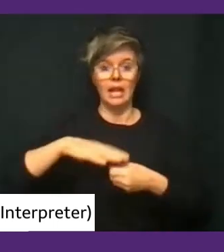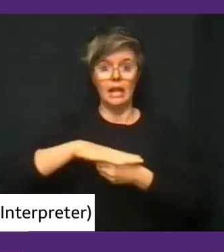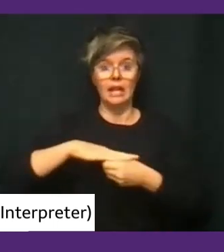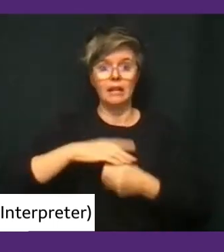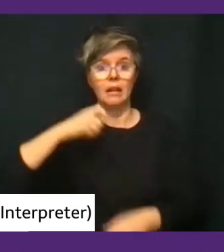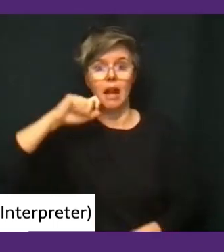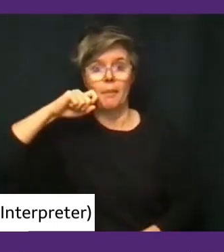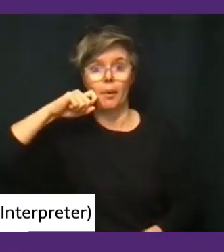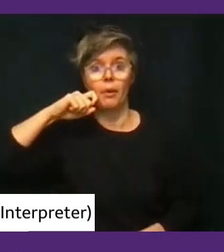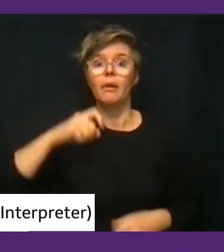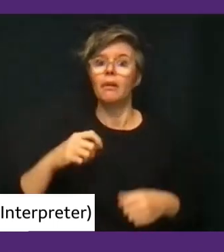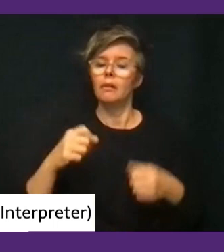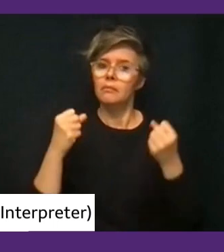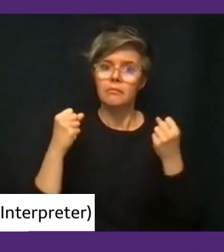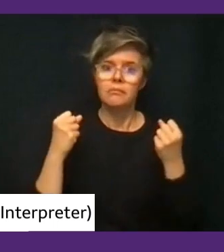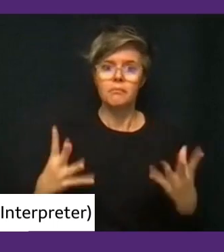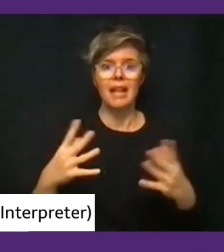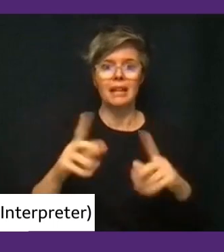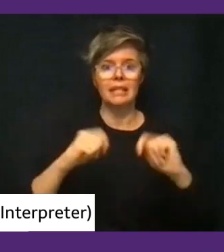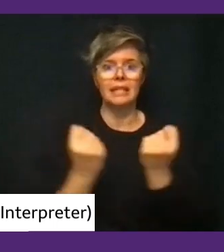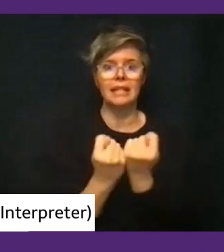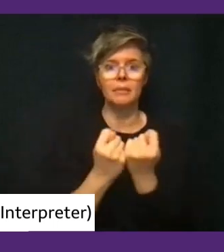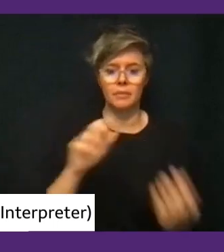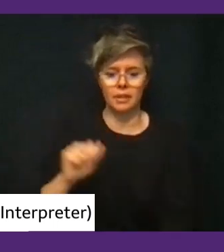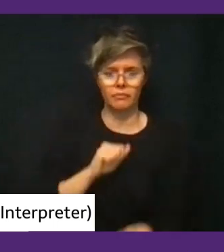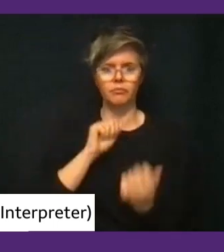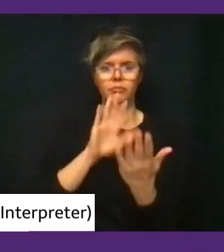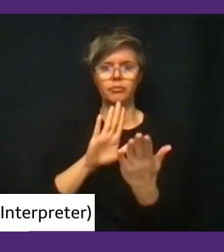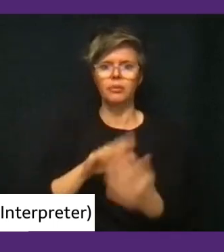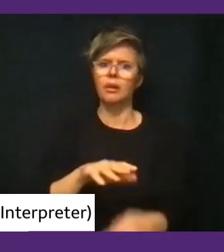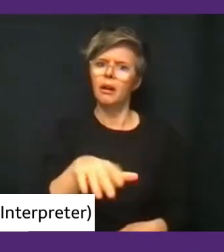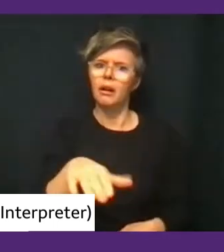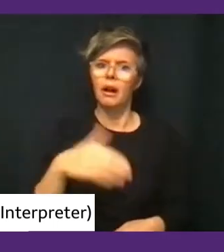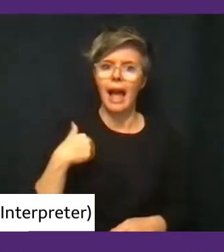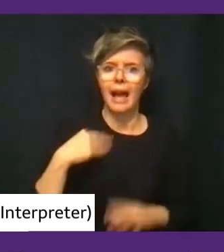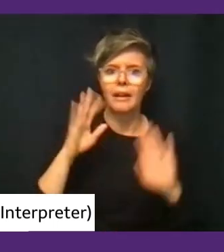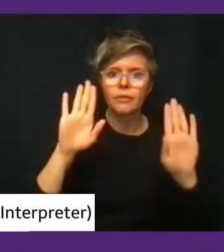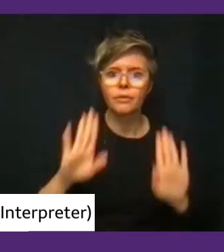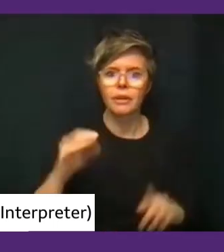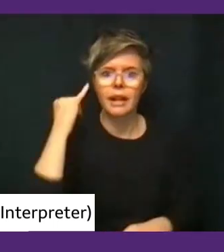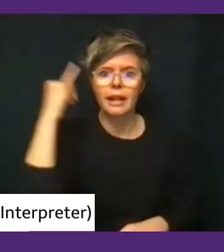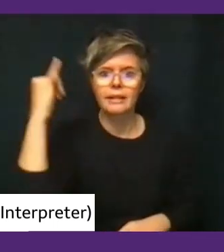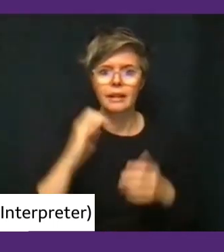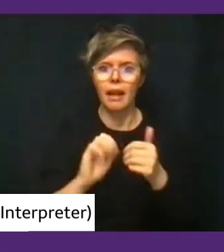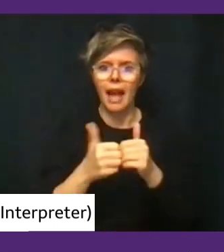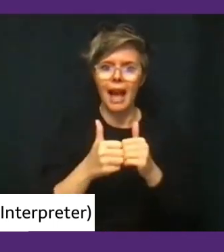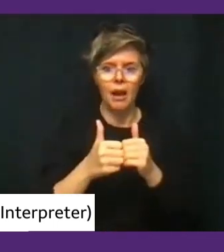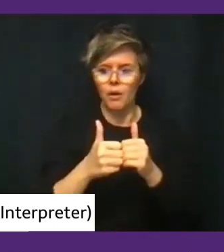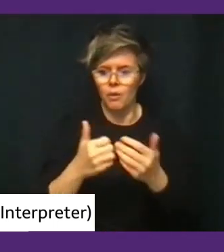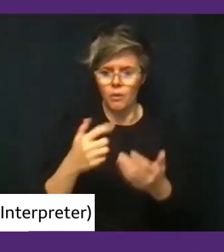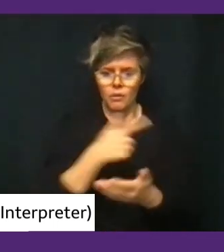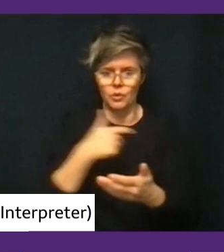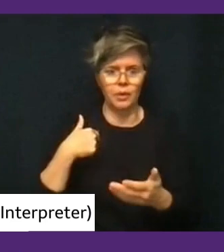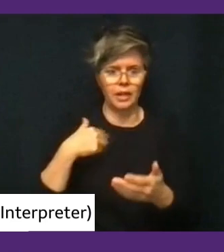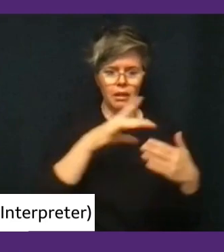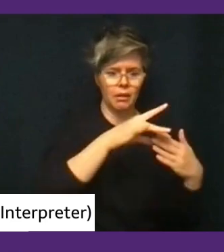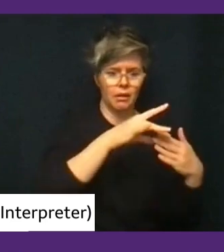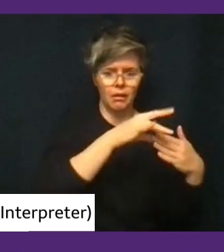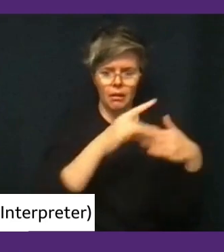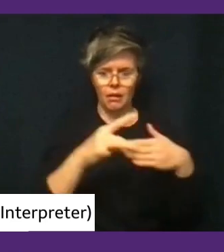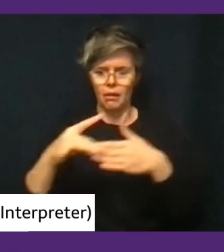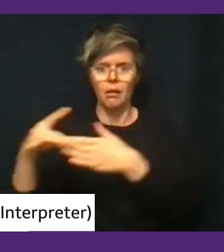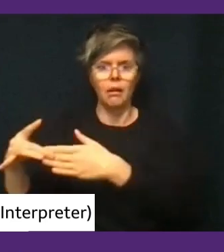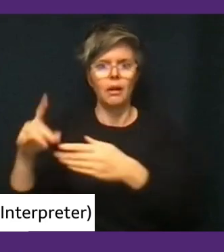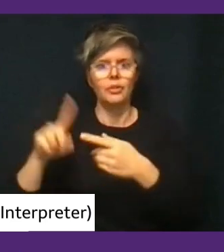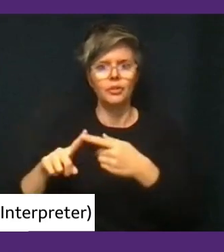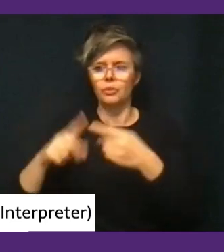who have come to us and said, we have this great idea. How do we bring this to fruition? And how do we work with you? And